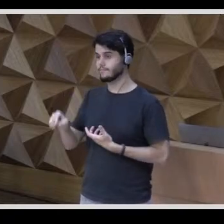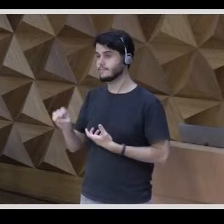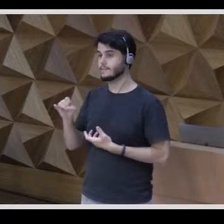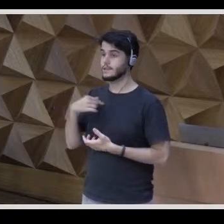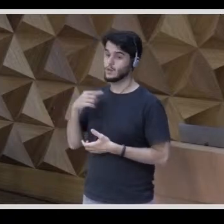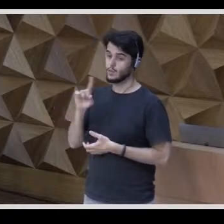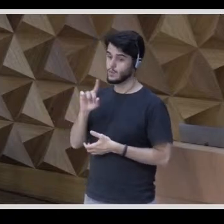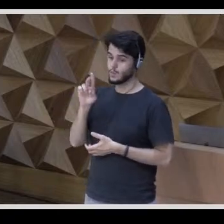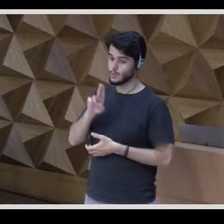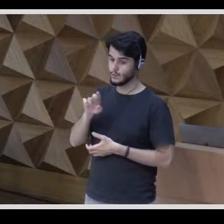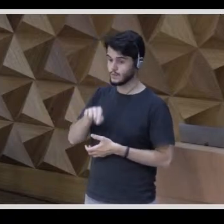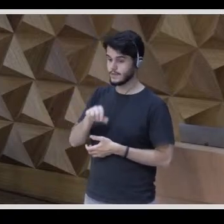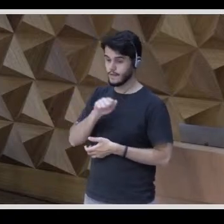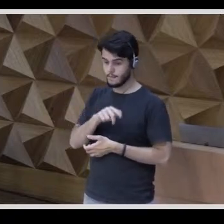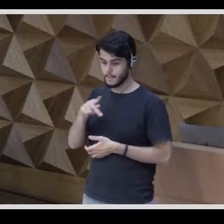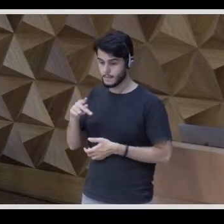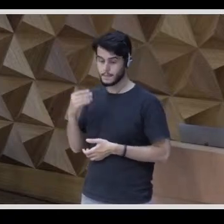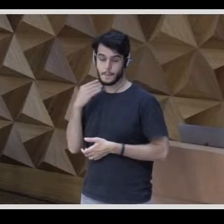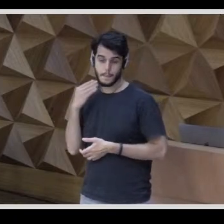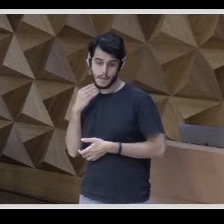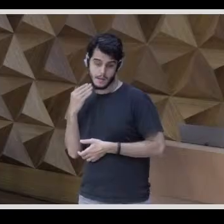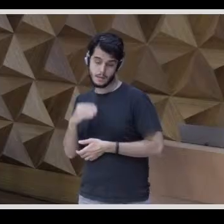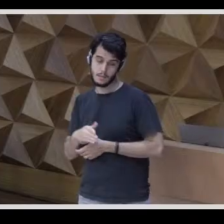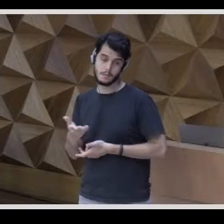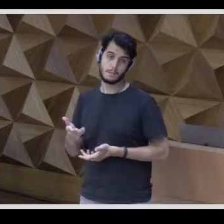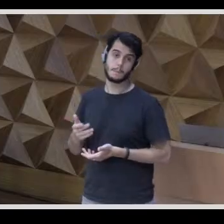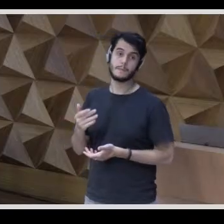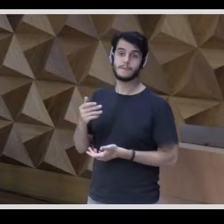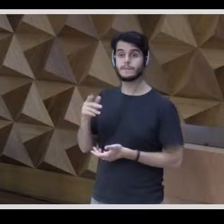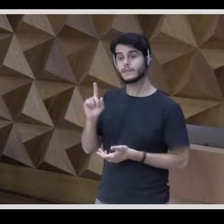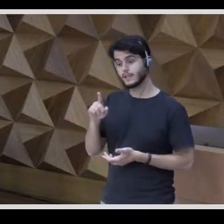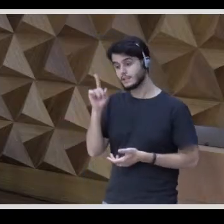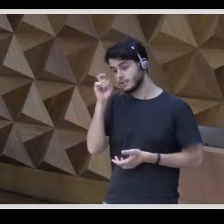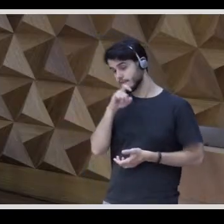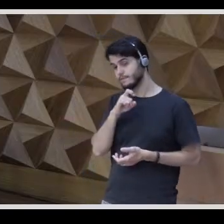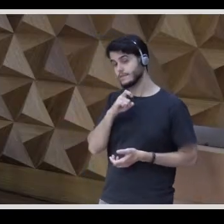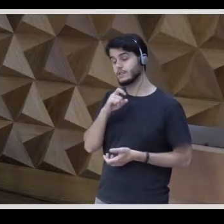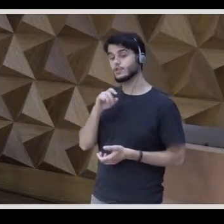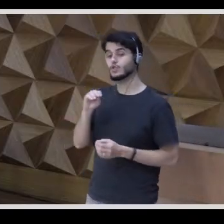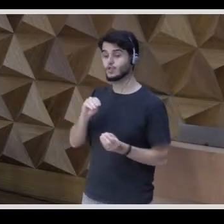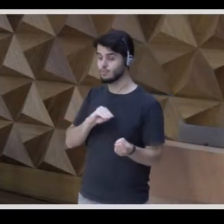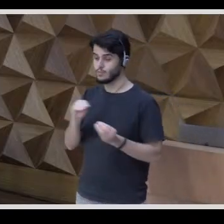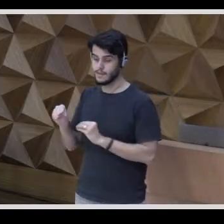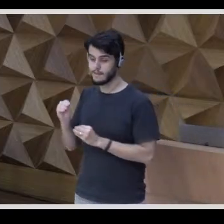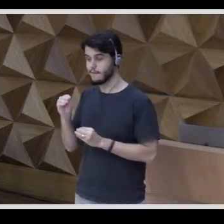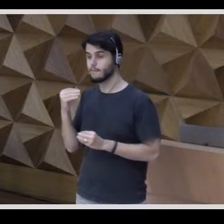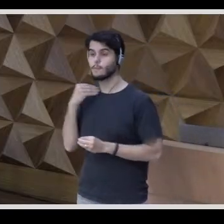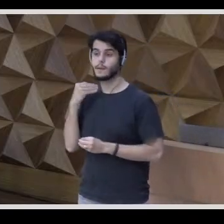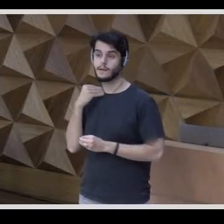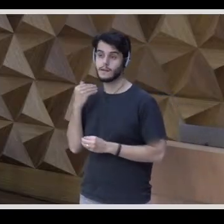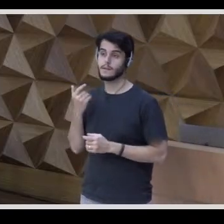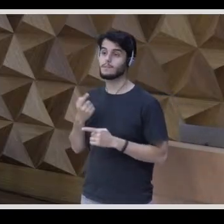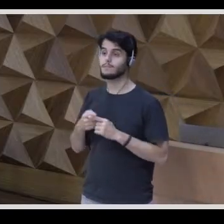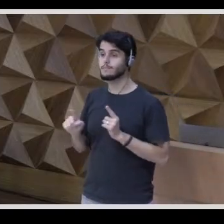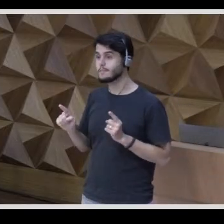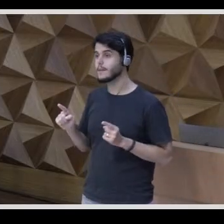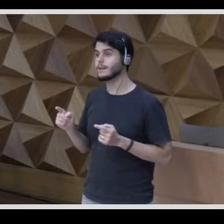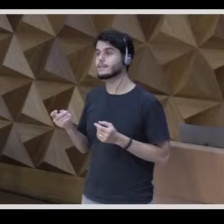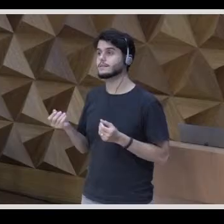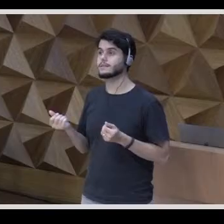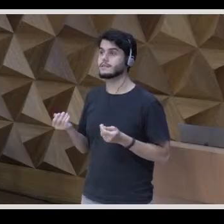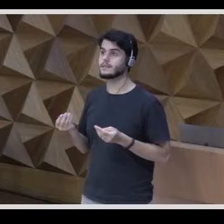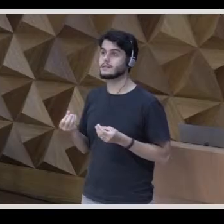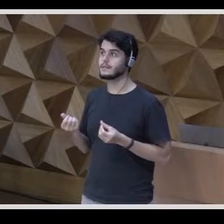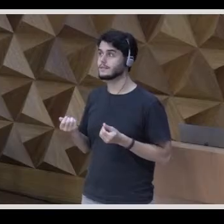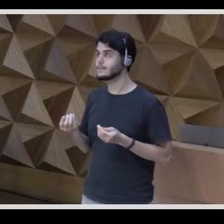big upheaval for me to go and change banks. And so it's almost like we give permission to do things badly